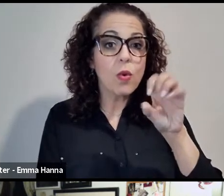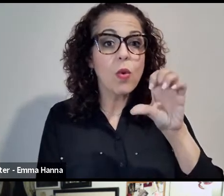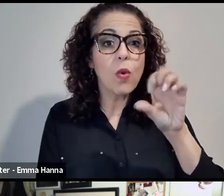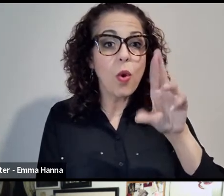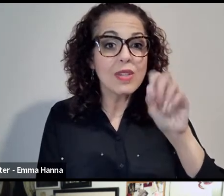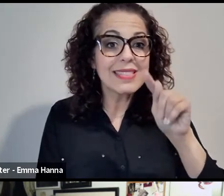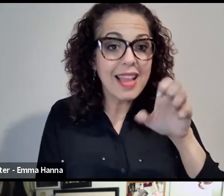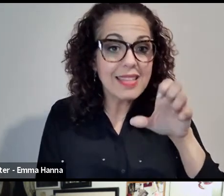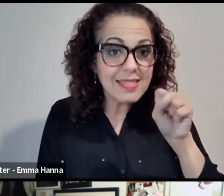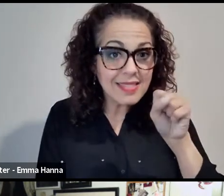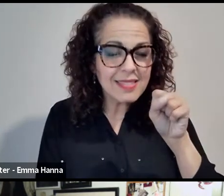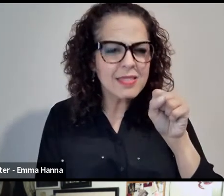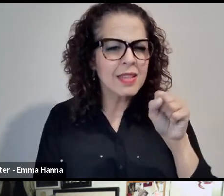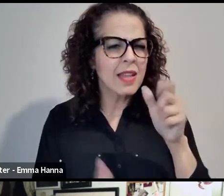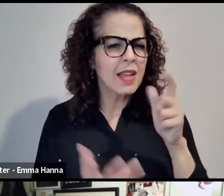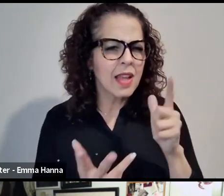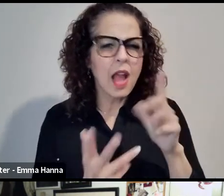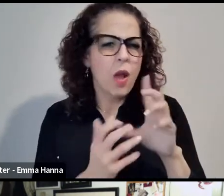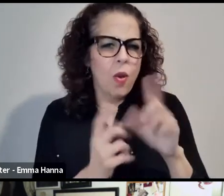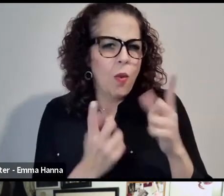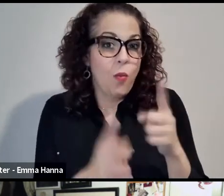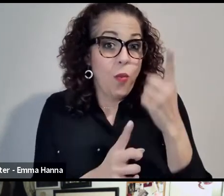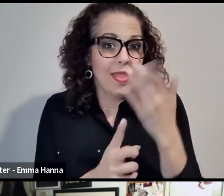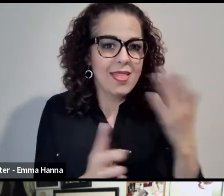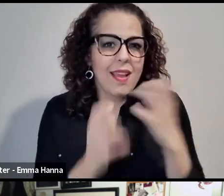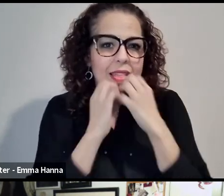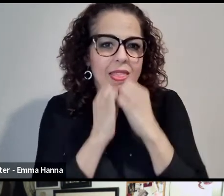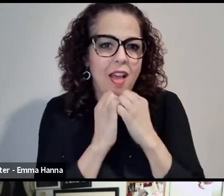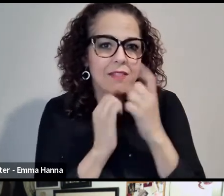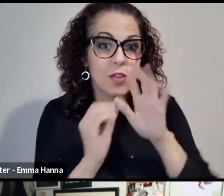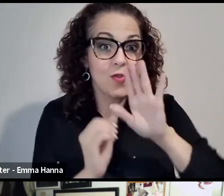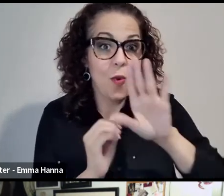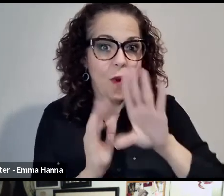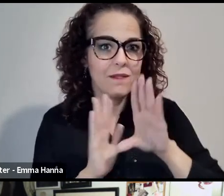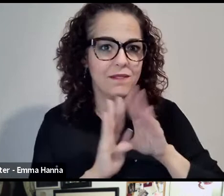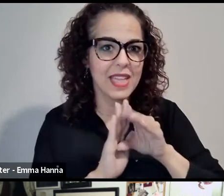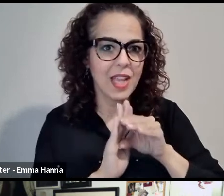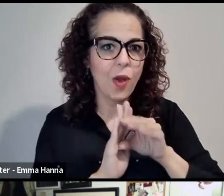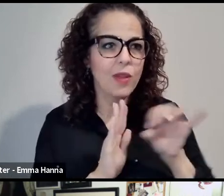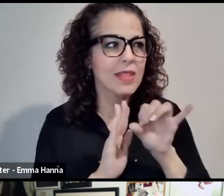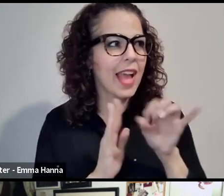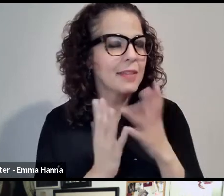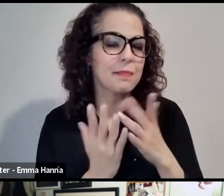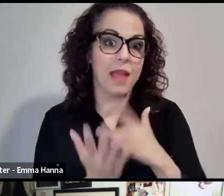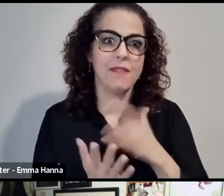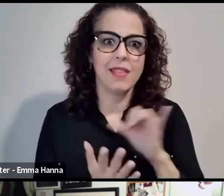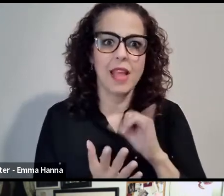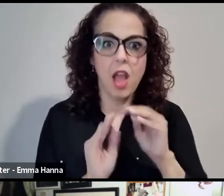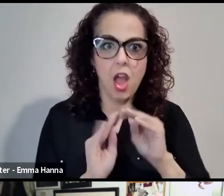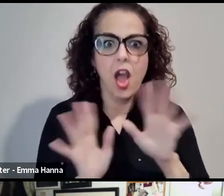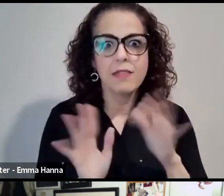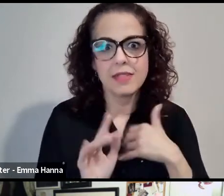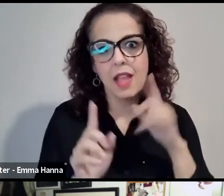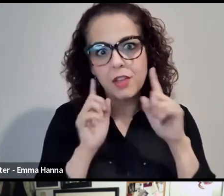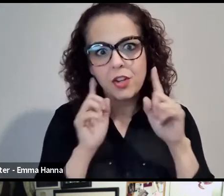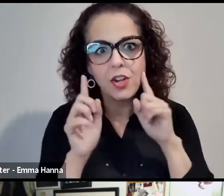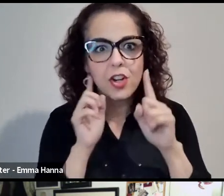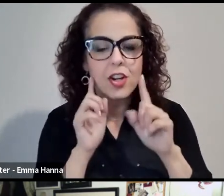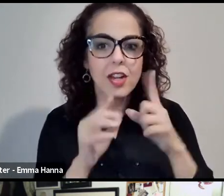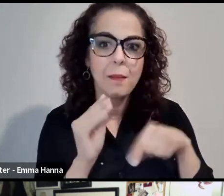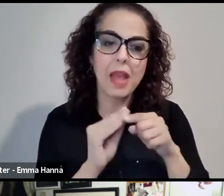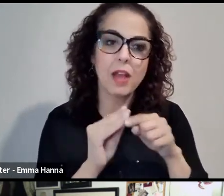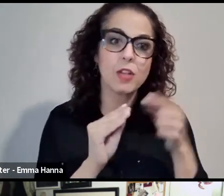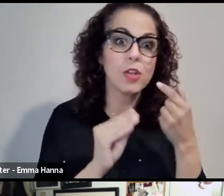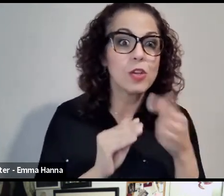How is it that you, I mean, one of the things I loved about that video was I felt like, you know, I've obviously heard a lot about the Green New Deal, and people talk about the Green New Deal,